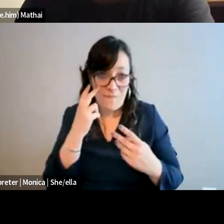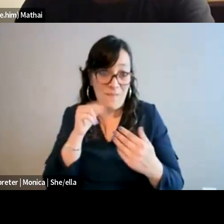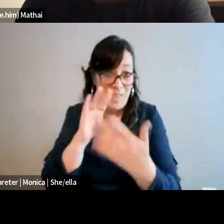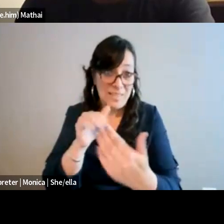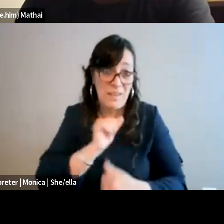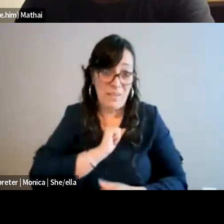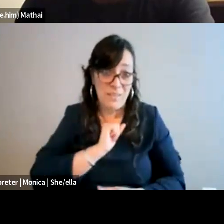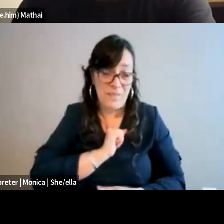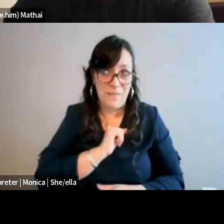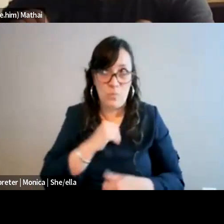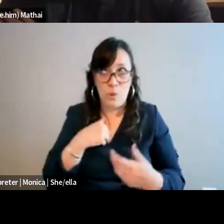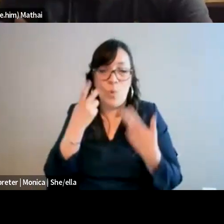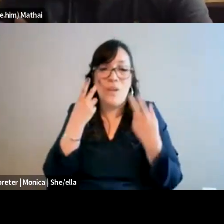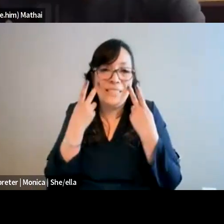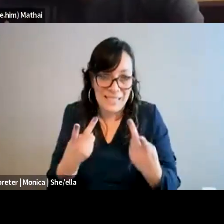their humanity,